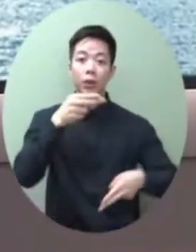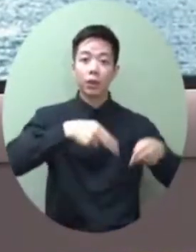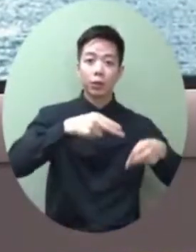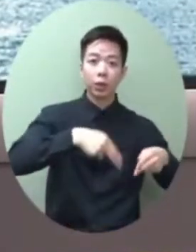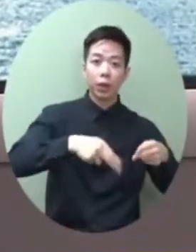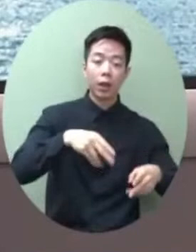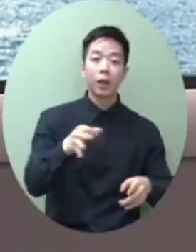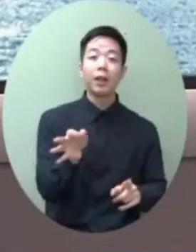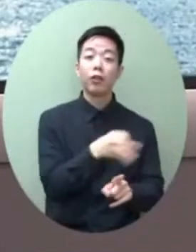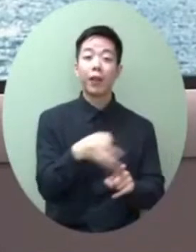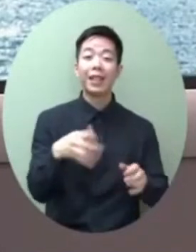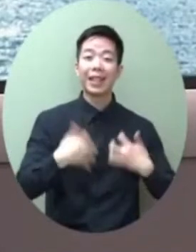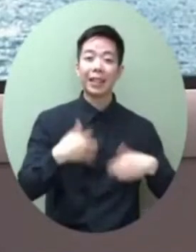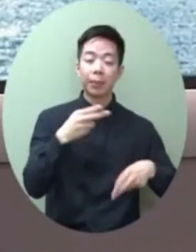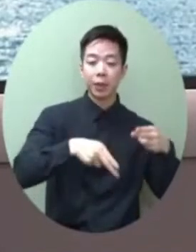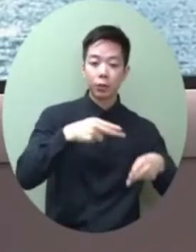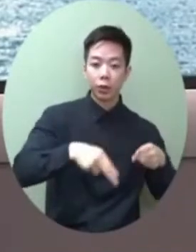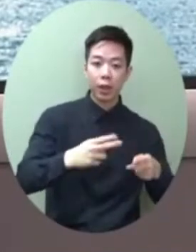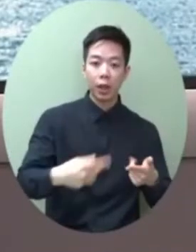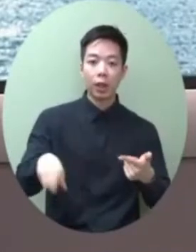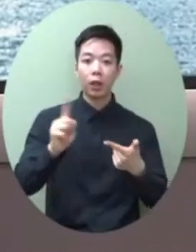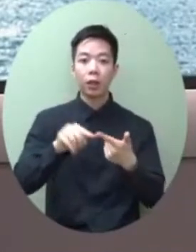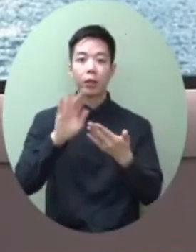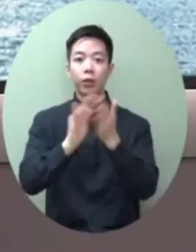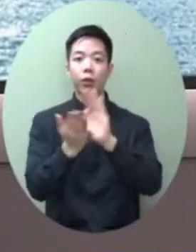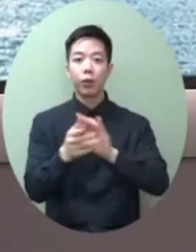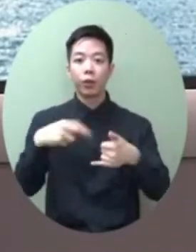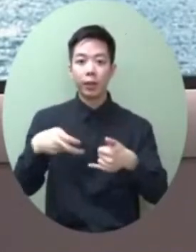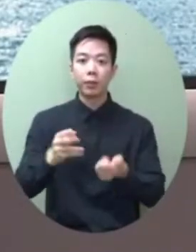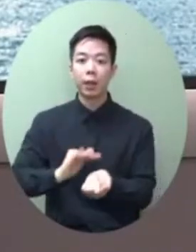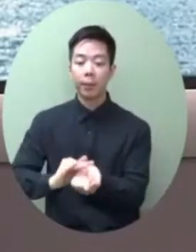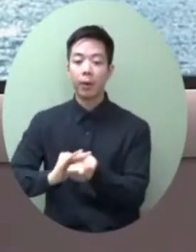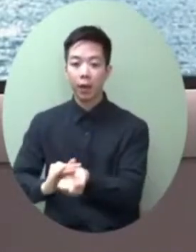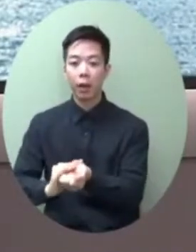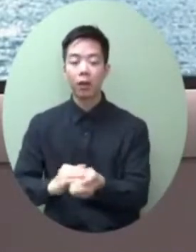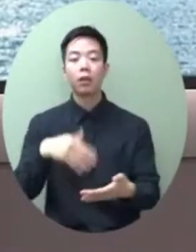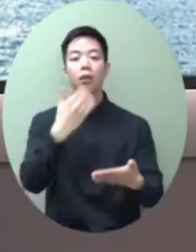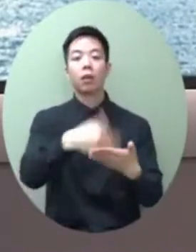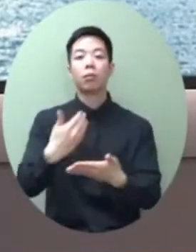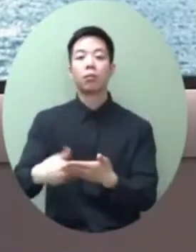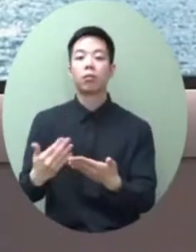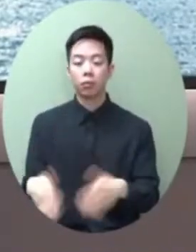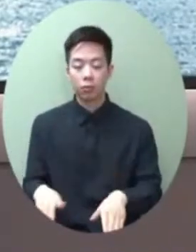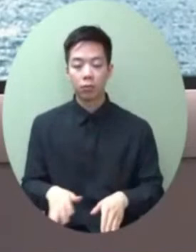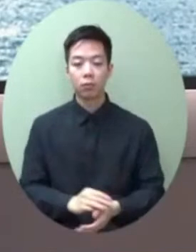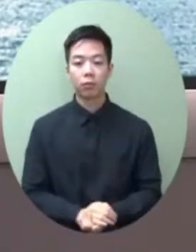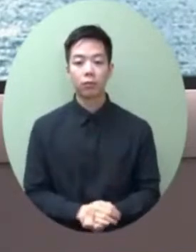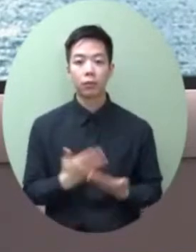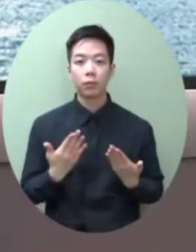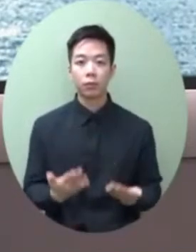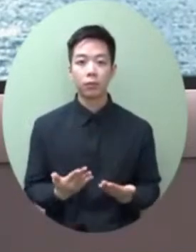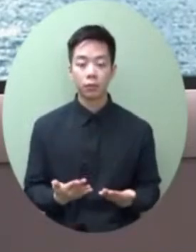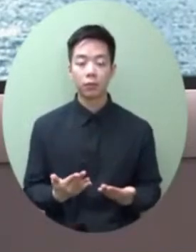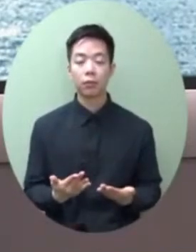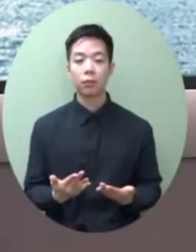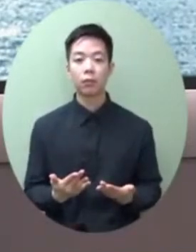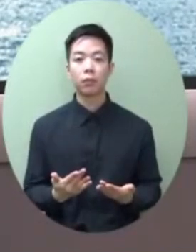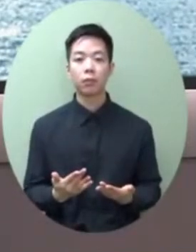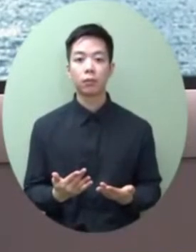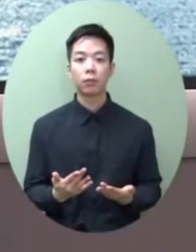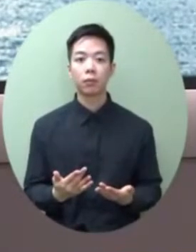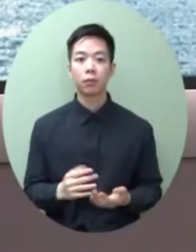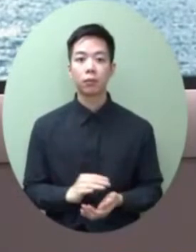services, including non-emergency surgeries, appointments, and medical